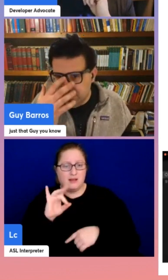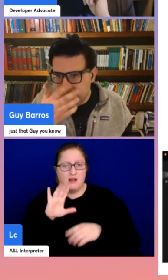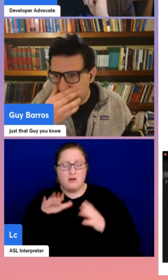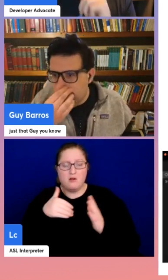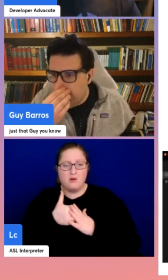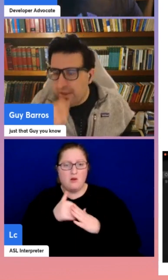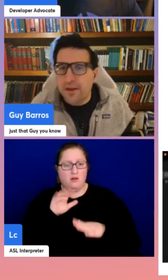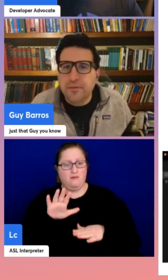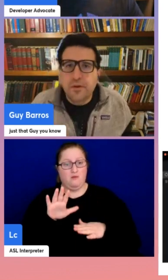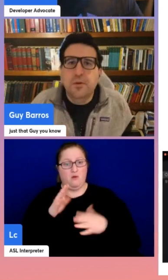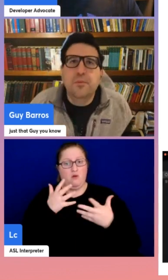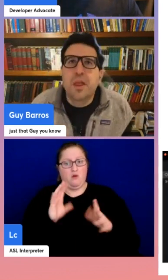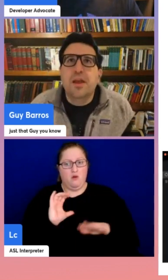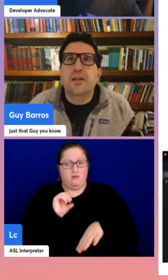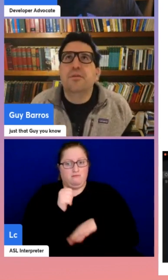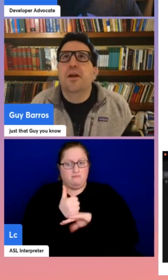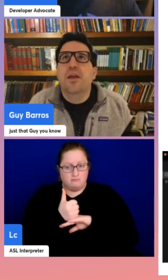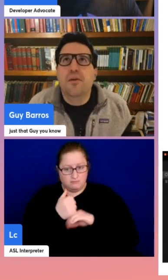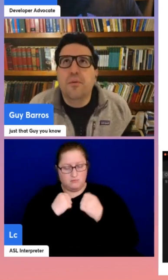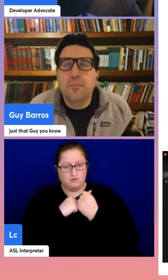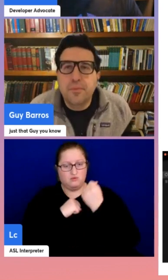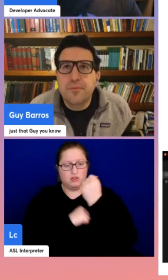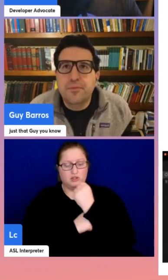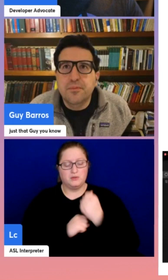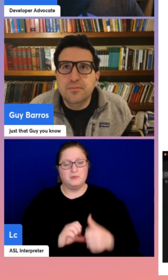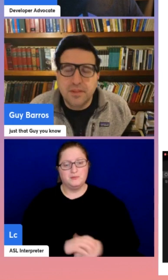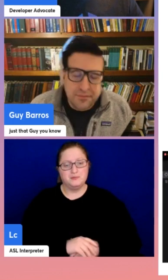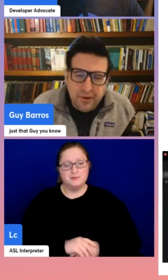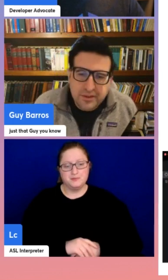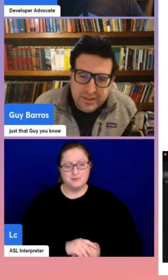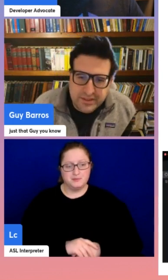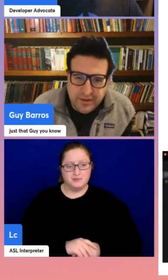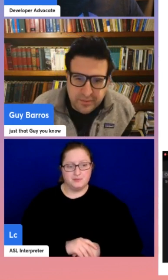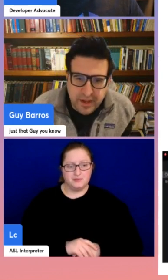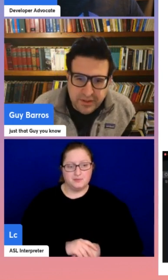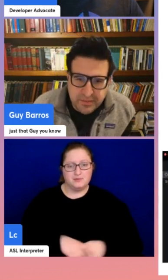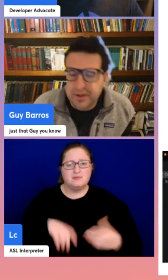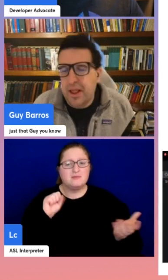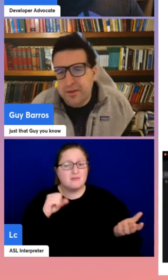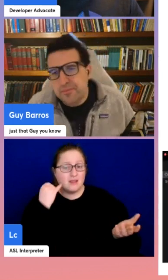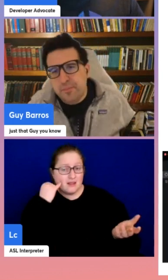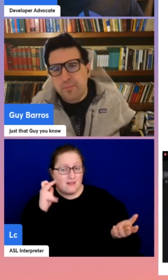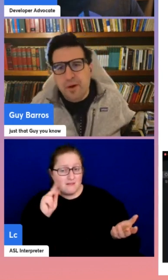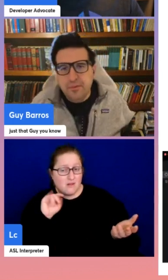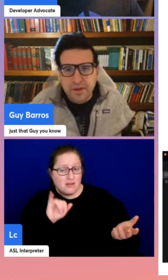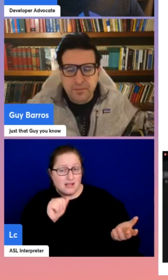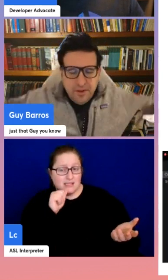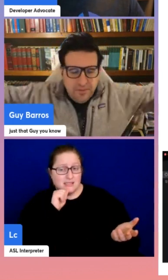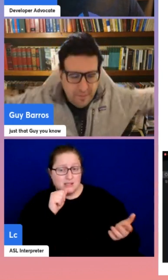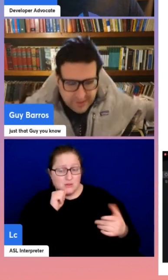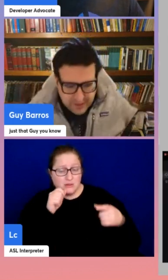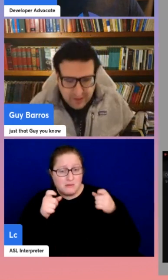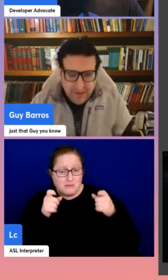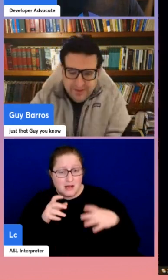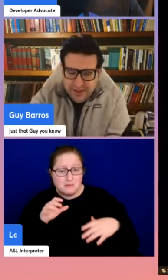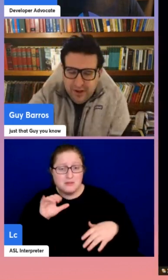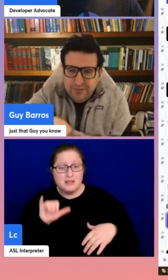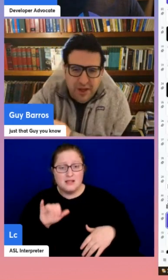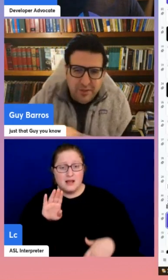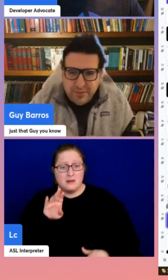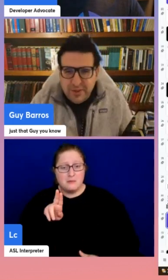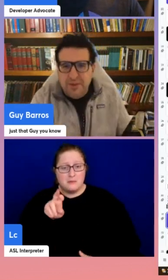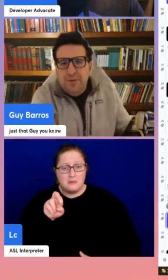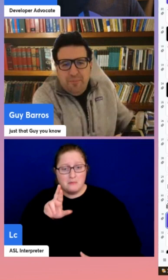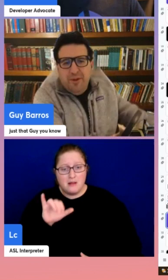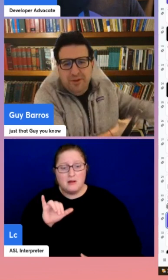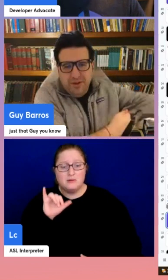infrastructure. Yeah. So kind of, if Vault is the secret management, like Boundary, it's the